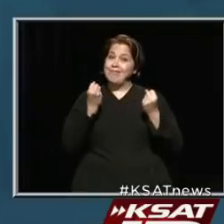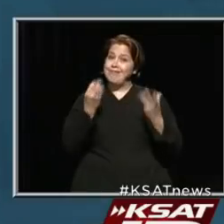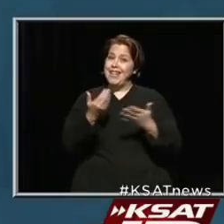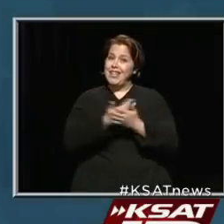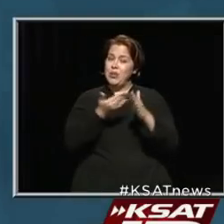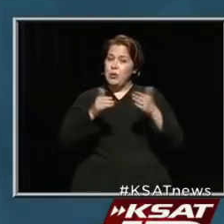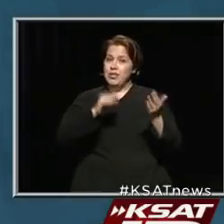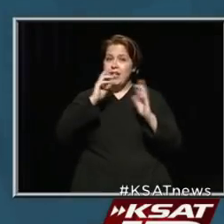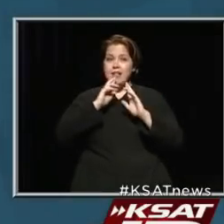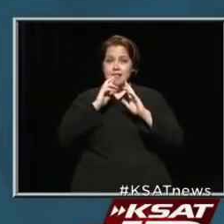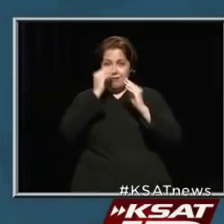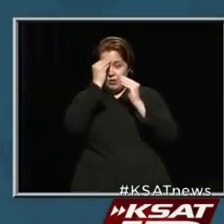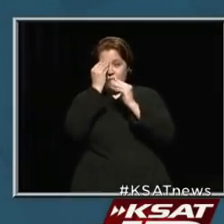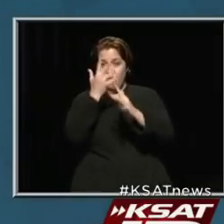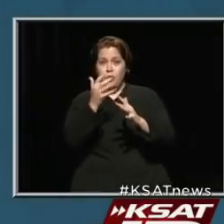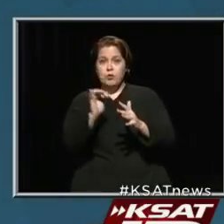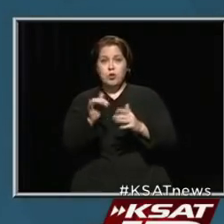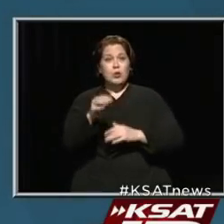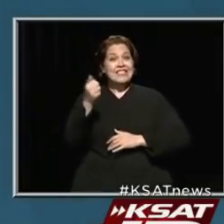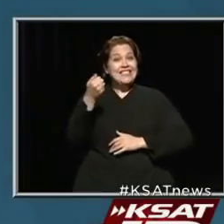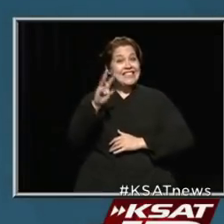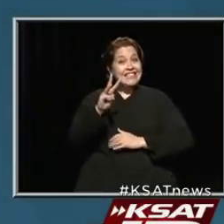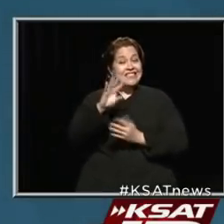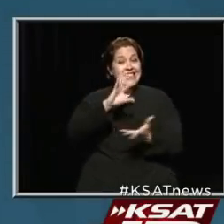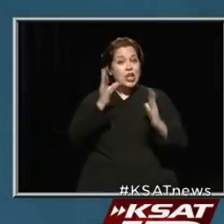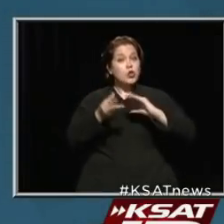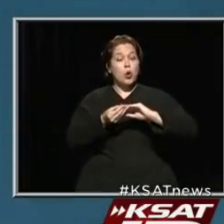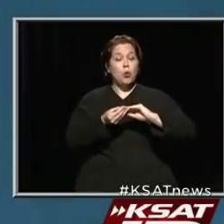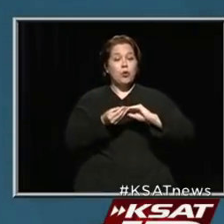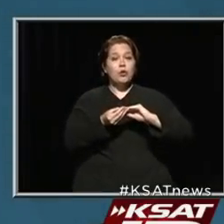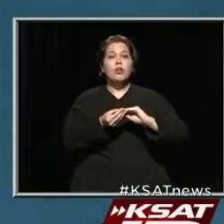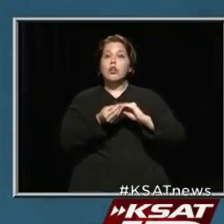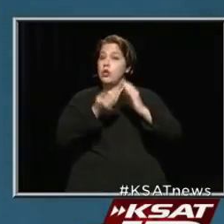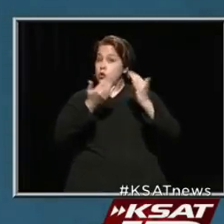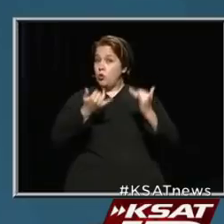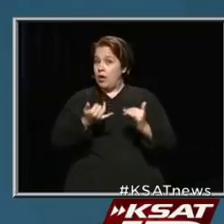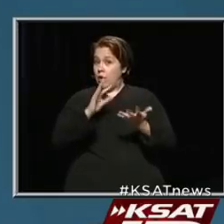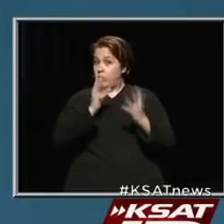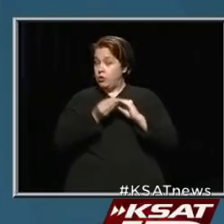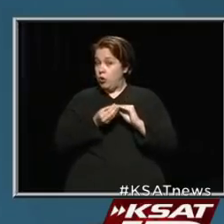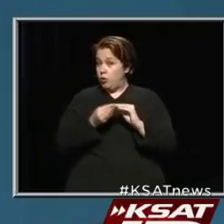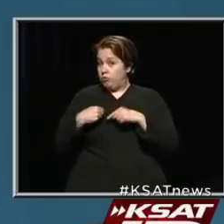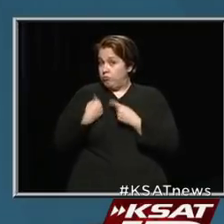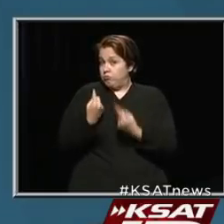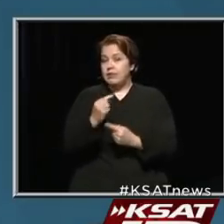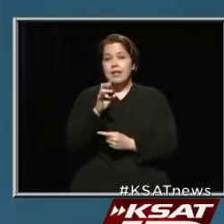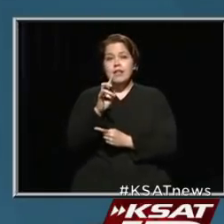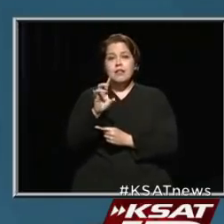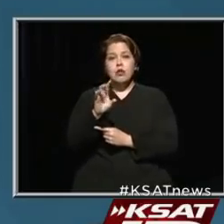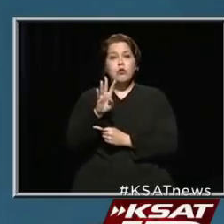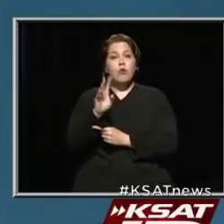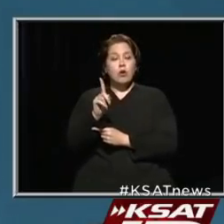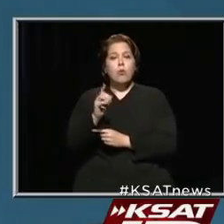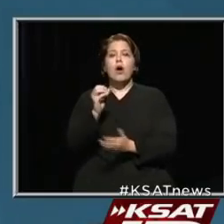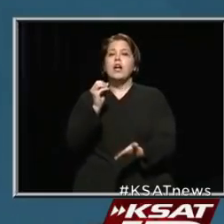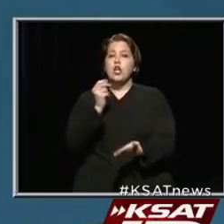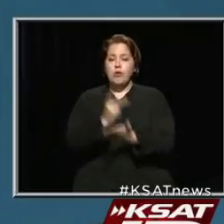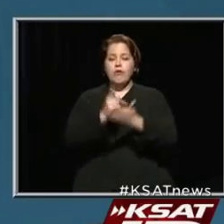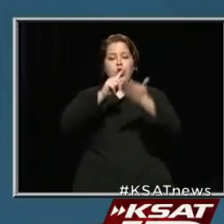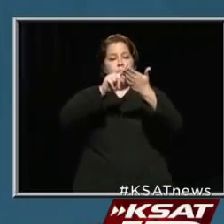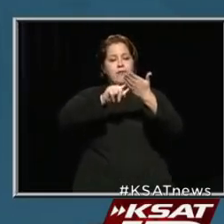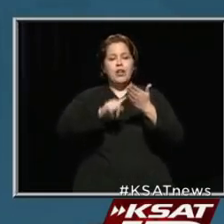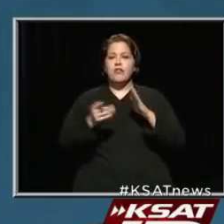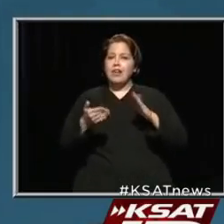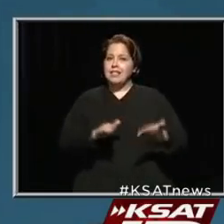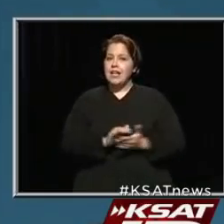deaths to report tonight as well, 16 in total, which brings the total since we began to 741 confirmed verified